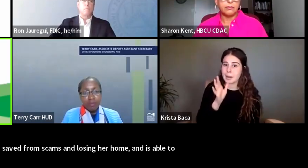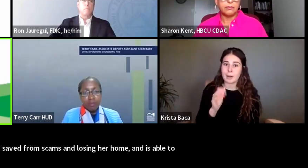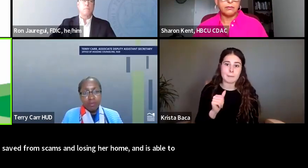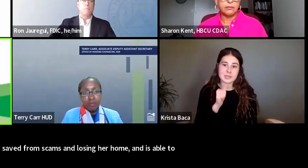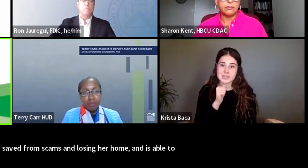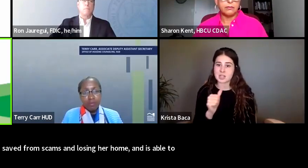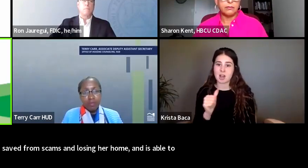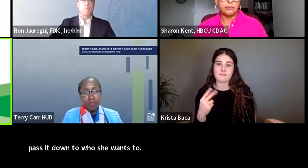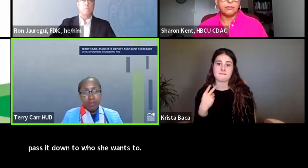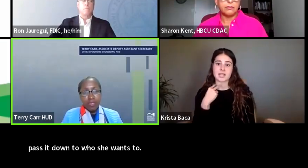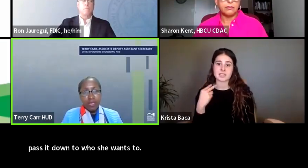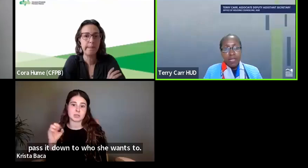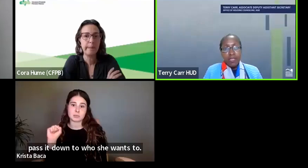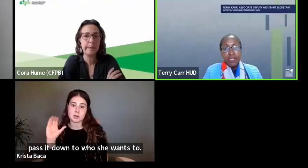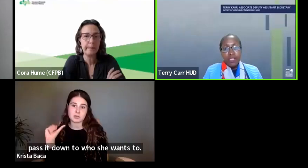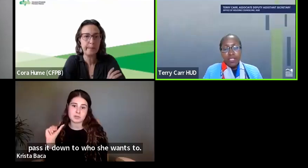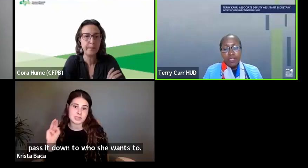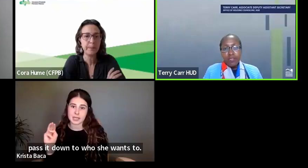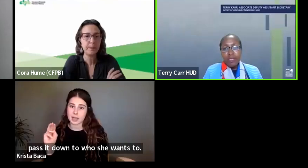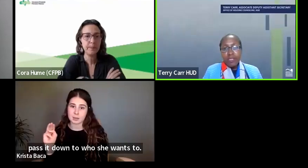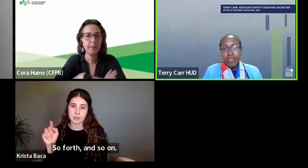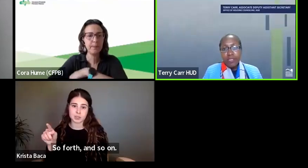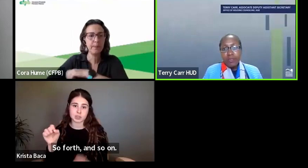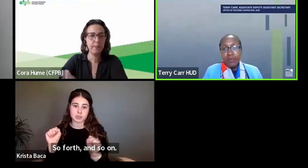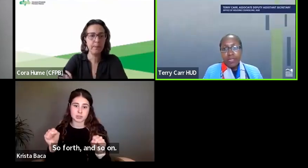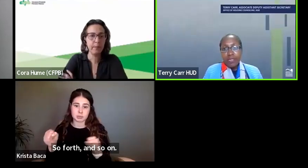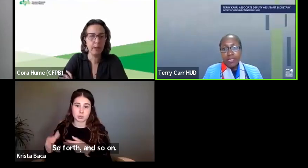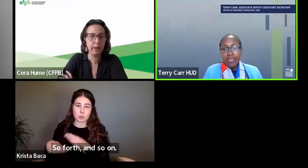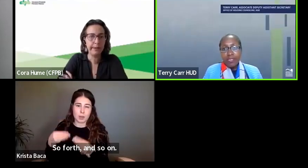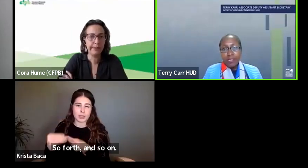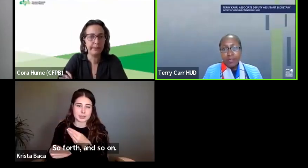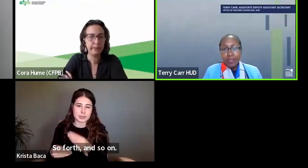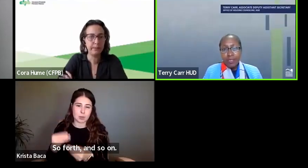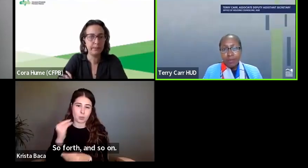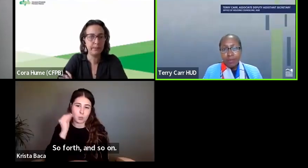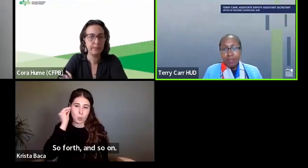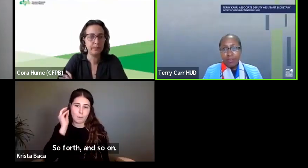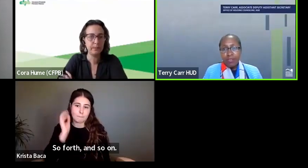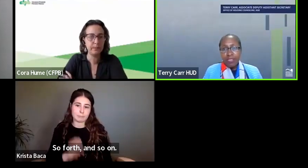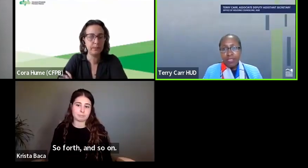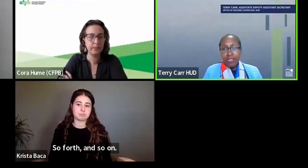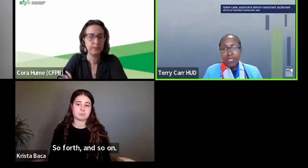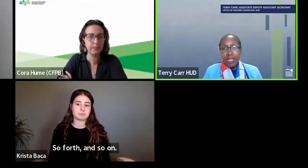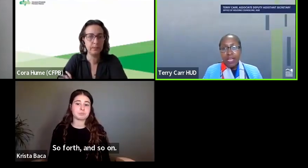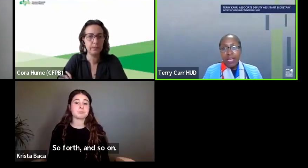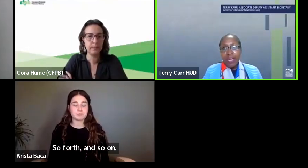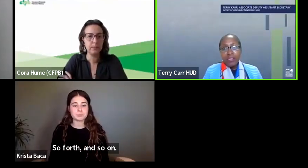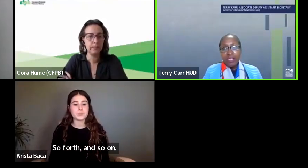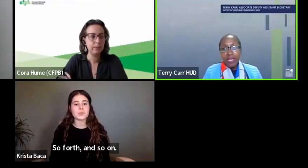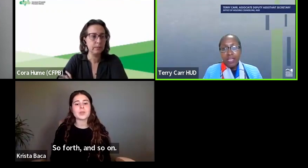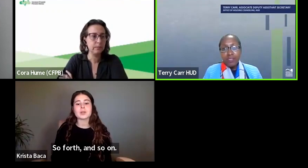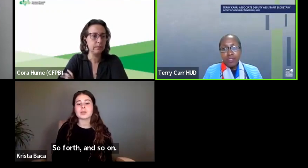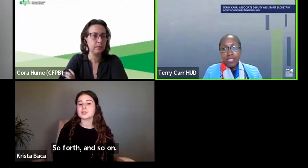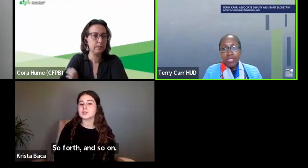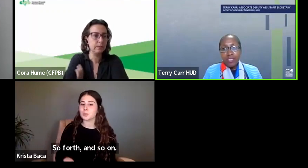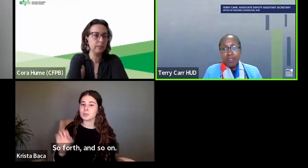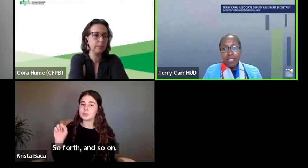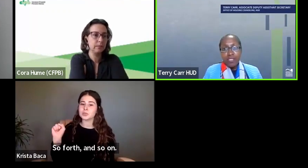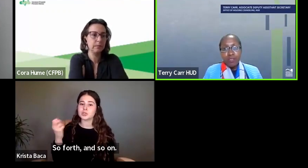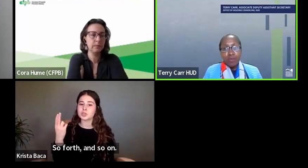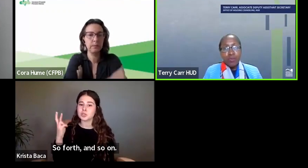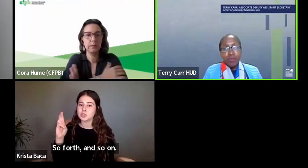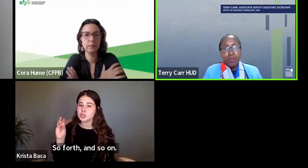on. Okay. Sharon, let me ask you, I don't think we've covered this. How can counselors take advantage